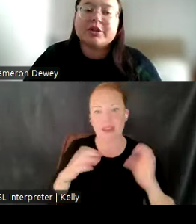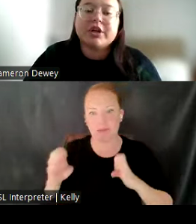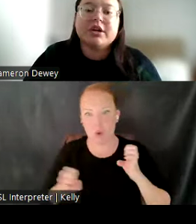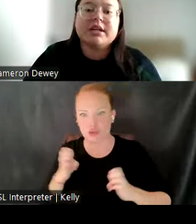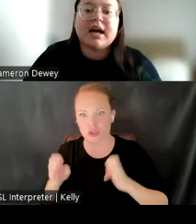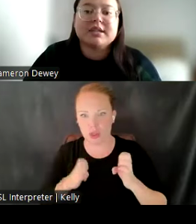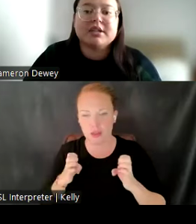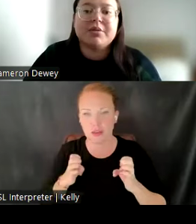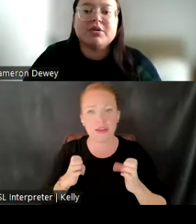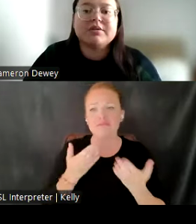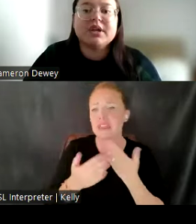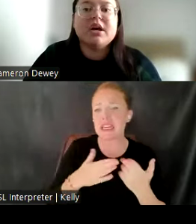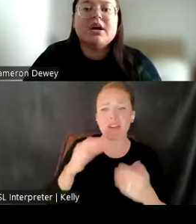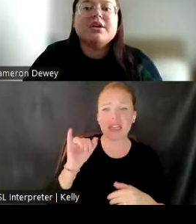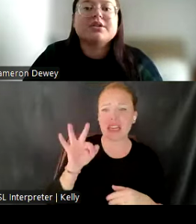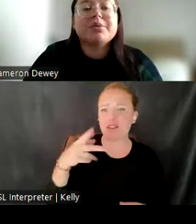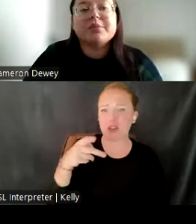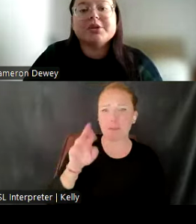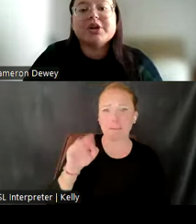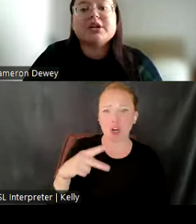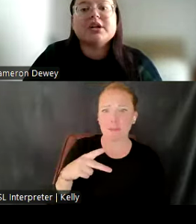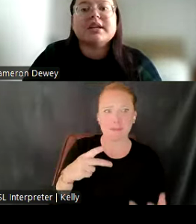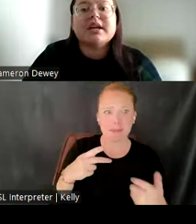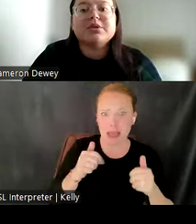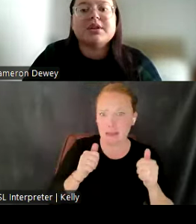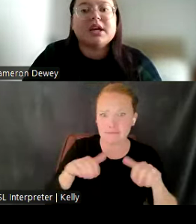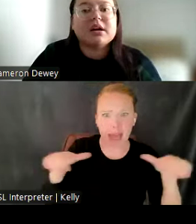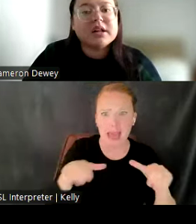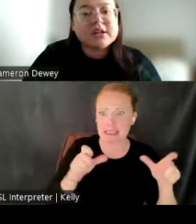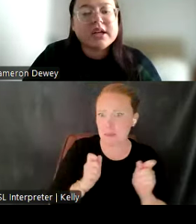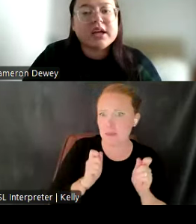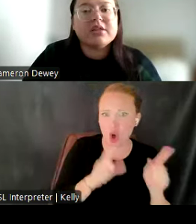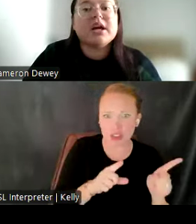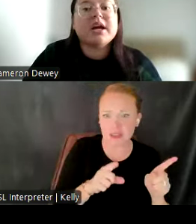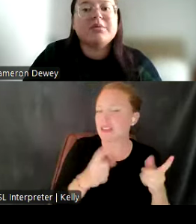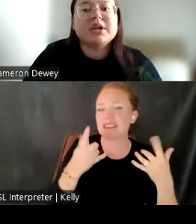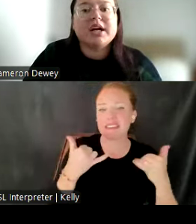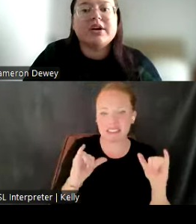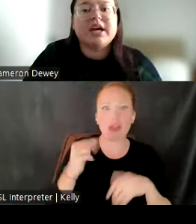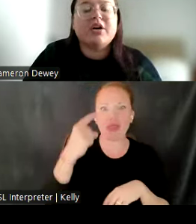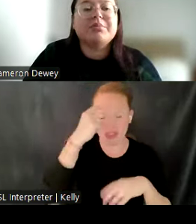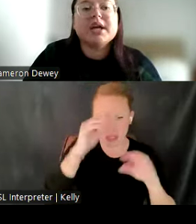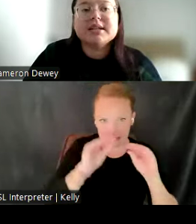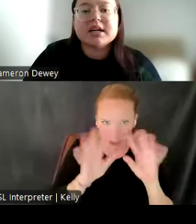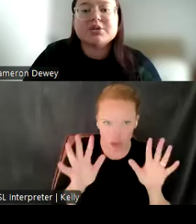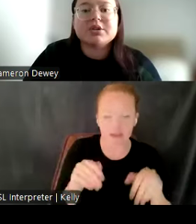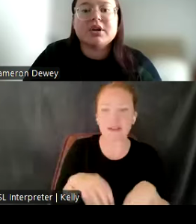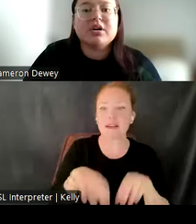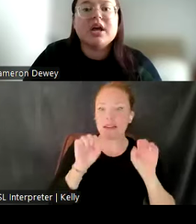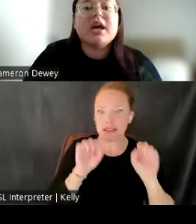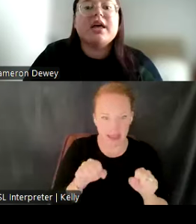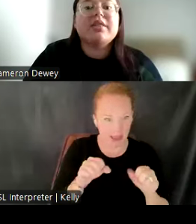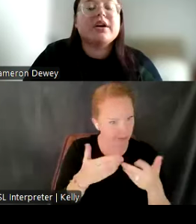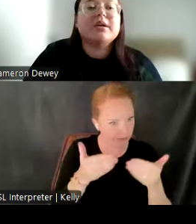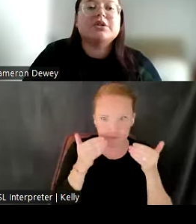the perpetrator is acting compulsively. So the perpetrator is able to think clearly and they're able to carry out a planned sexual